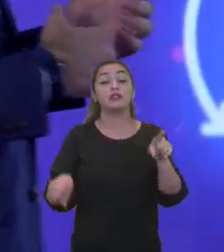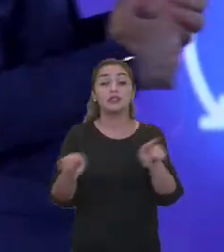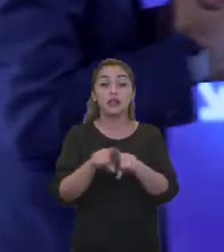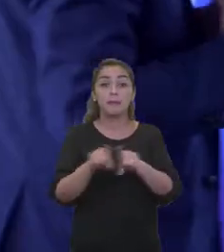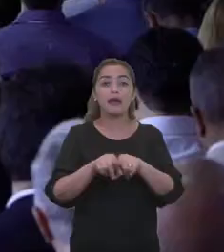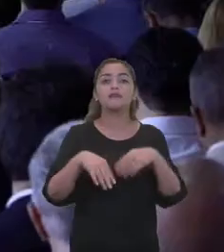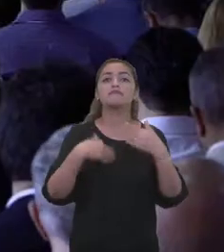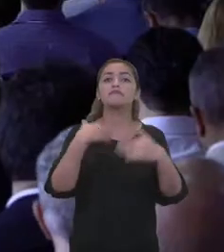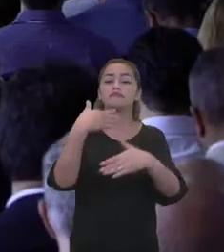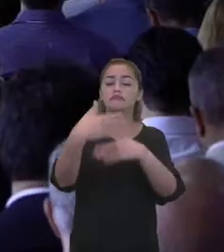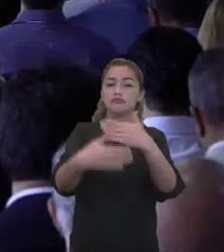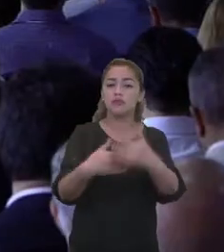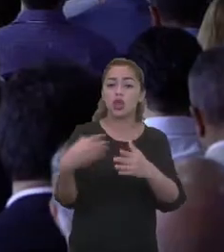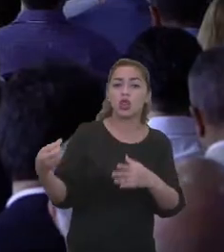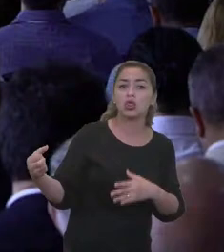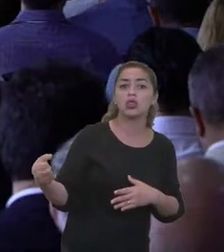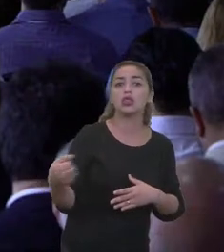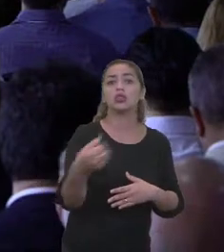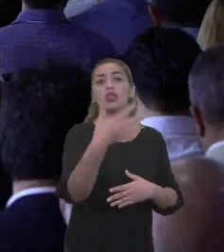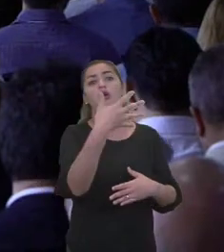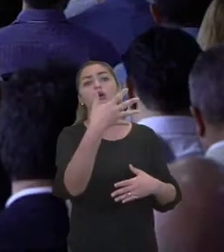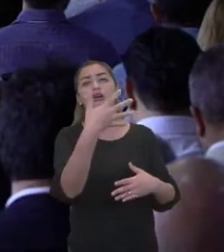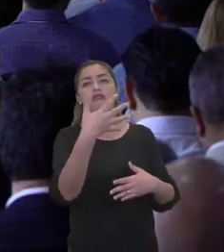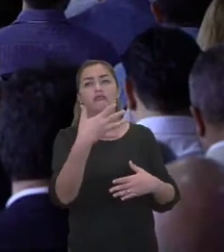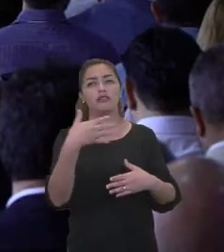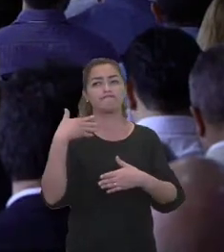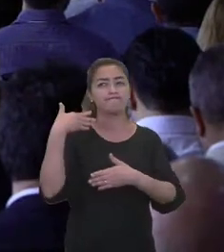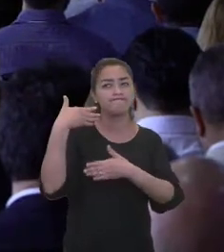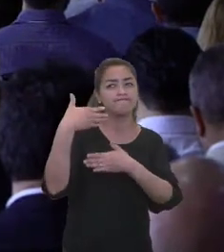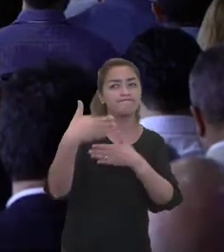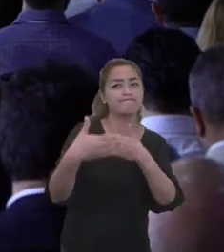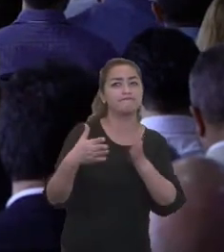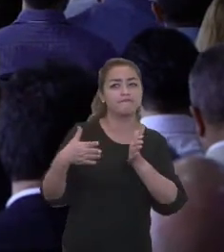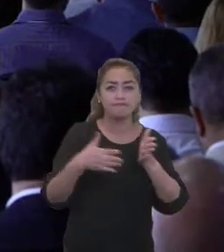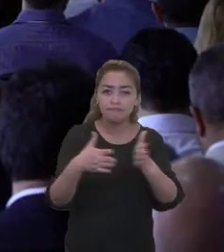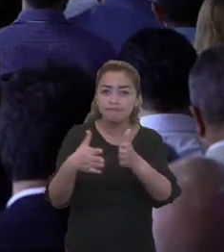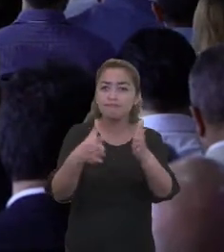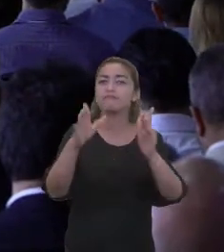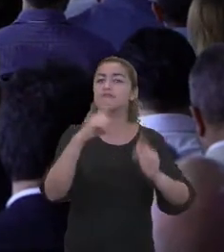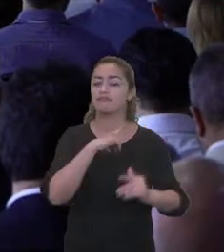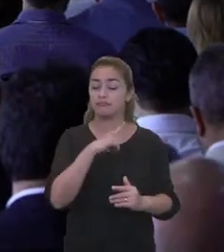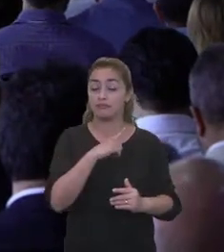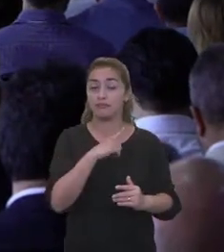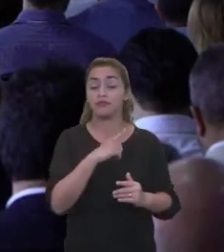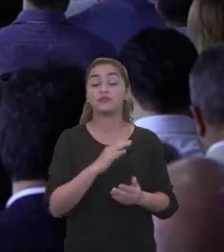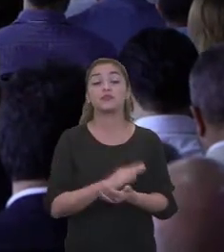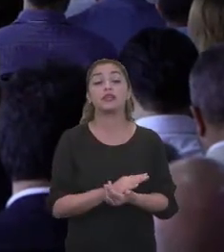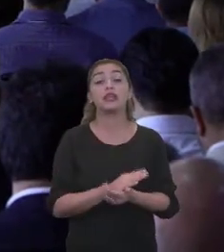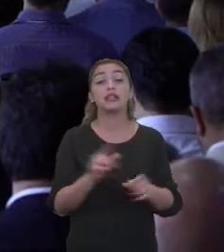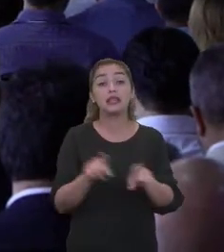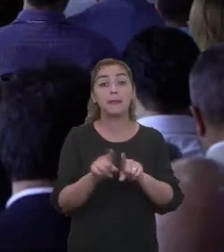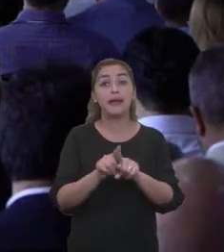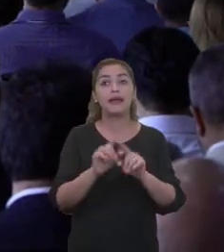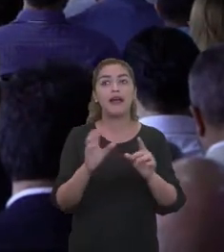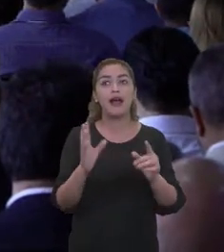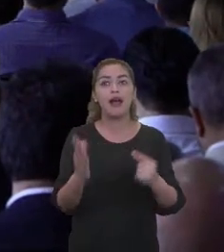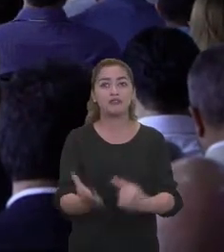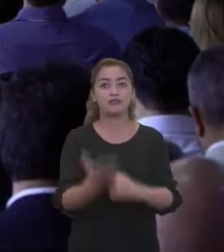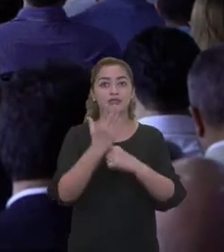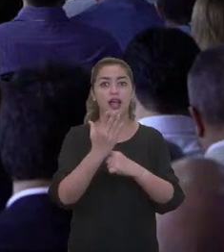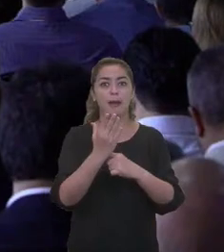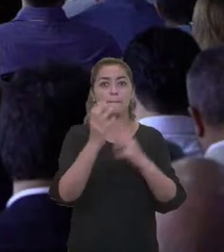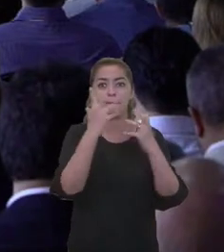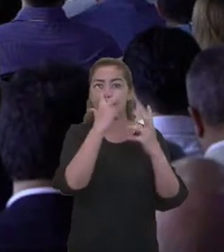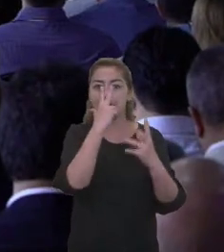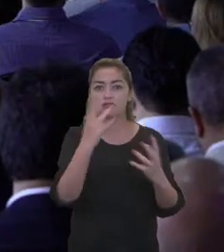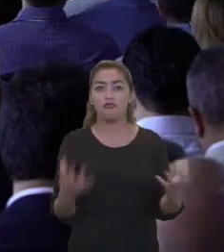then we will start a new journey, a new pathway to be defined, to give more strength